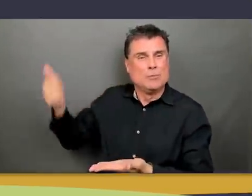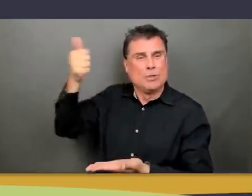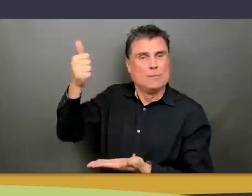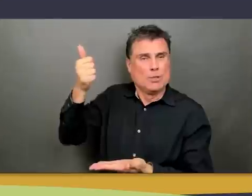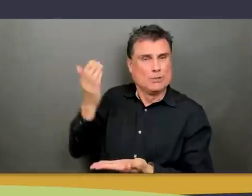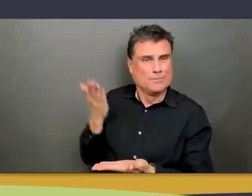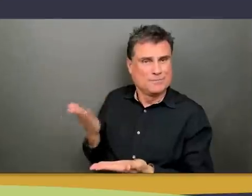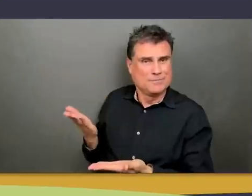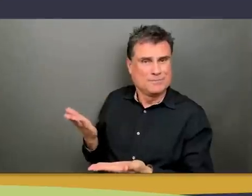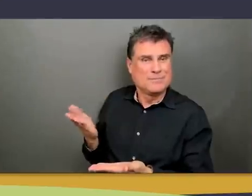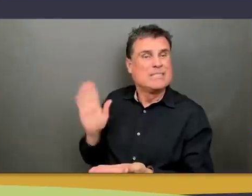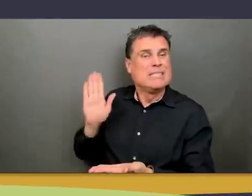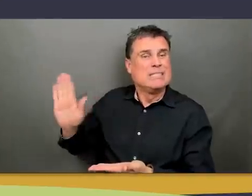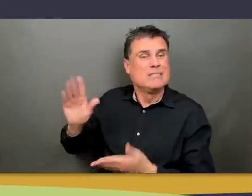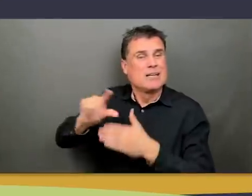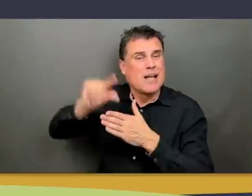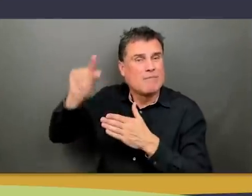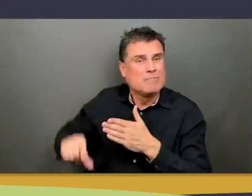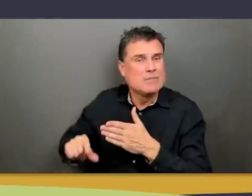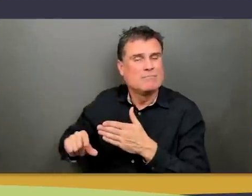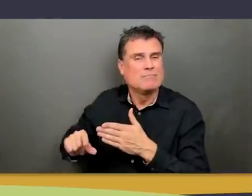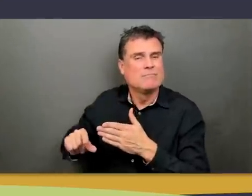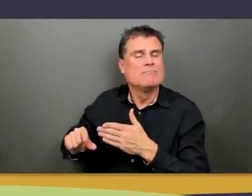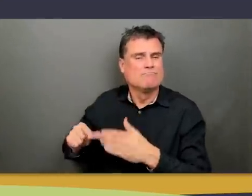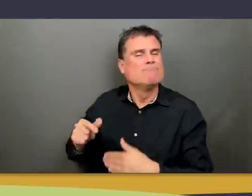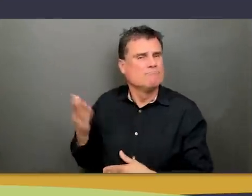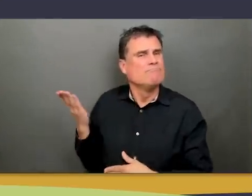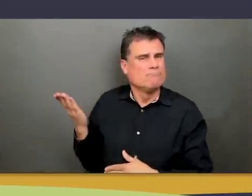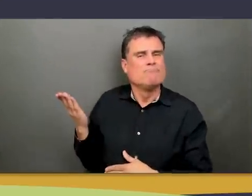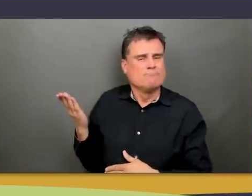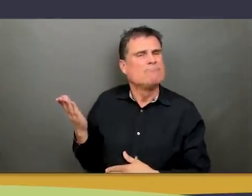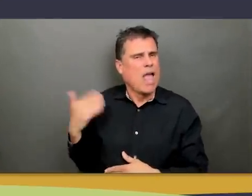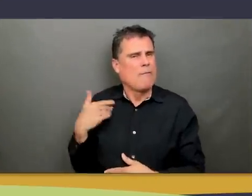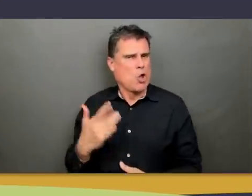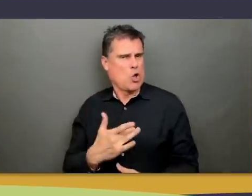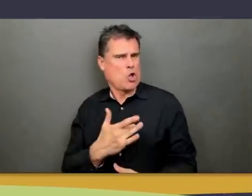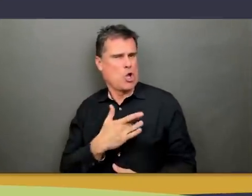is. If we all stick together, the circle is only gonna grow.